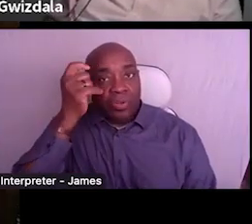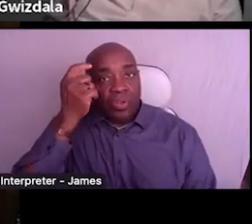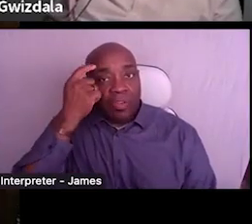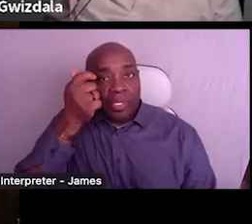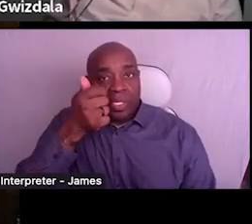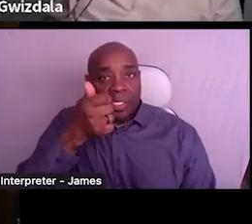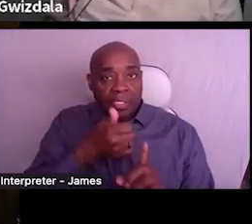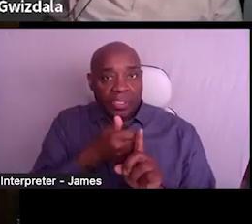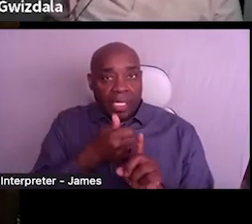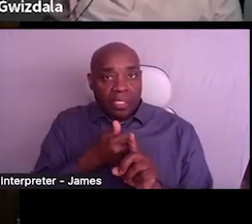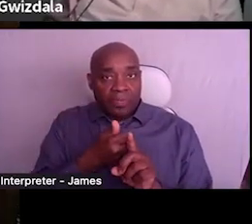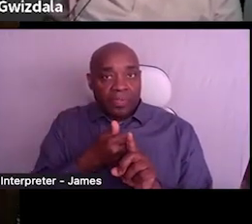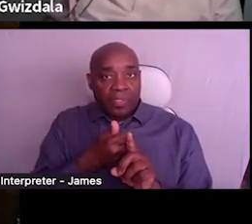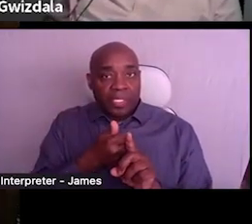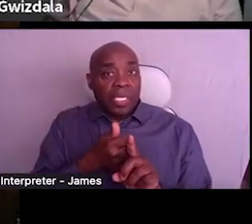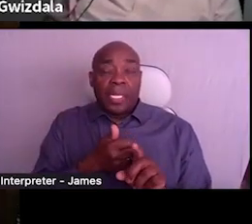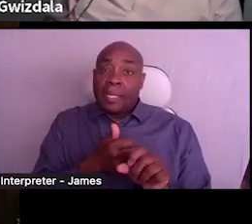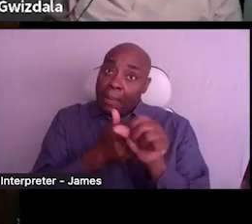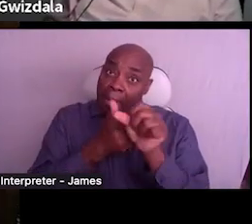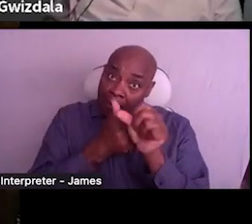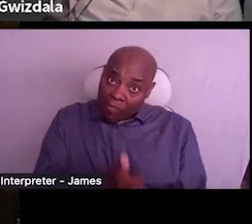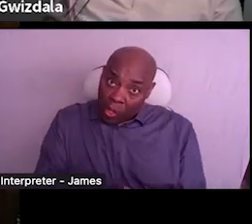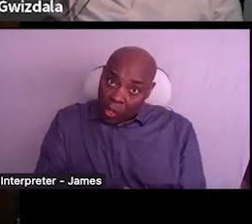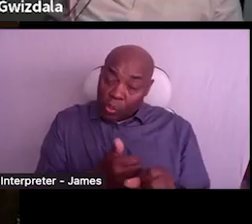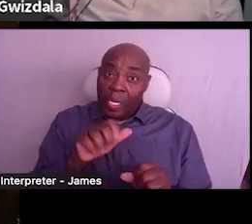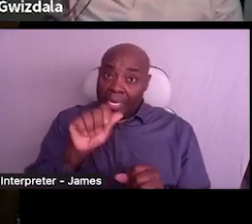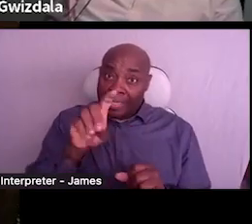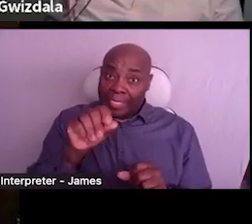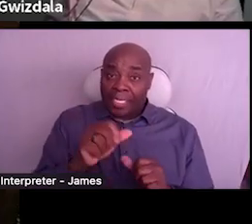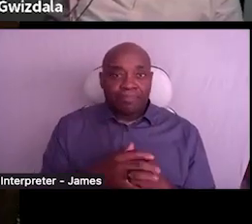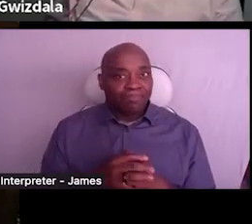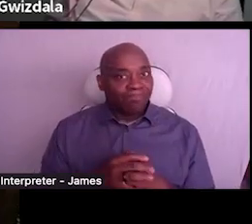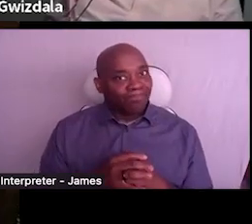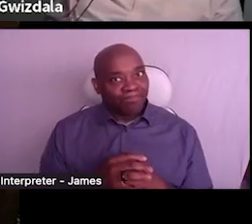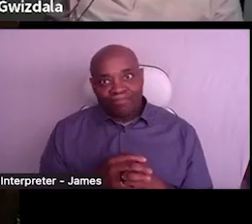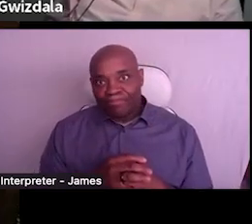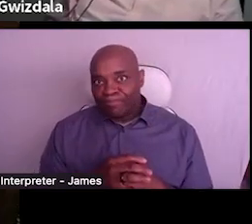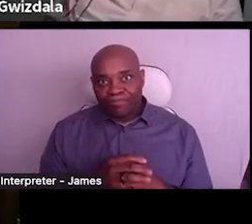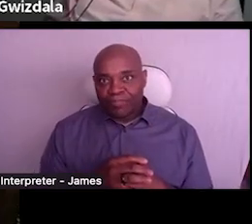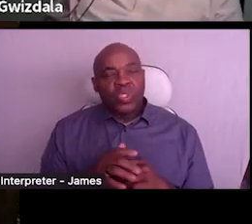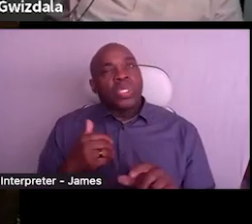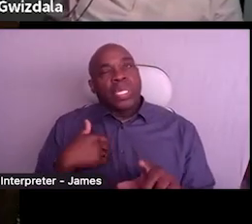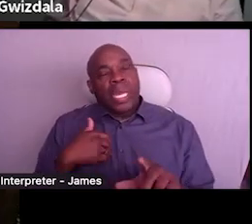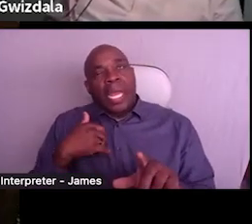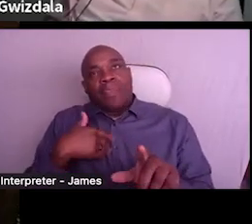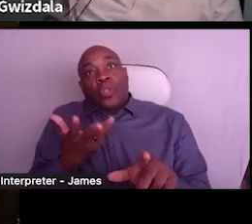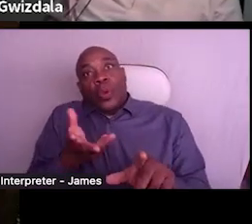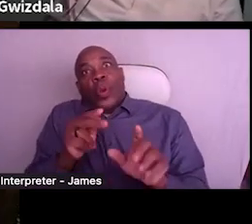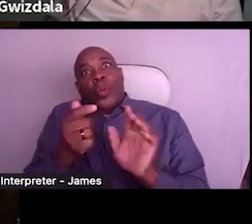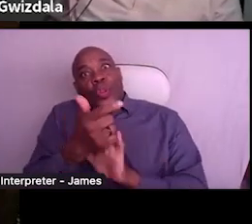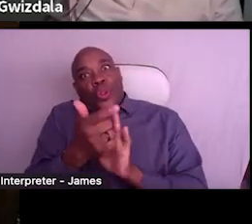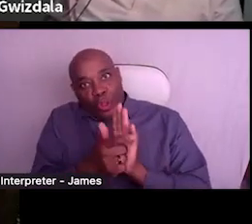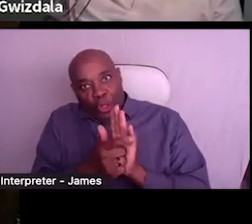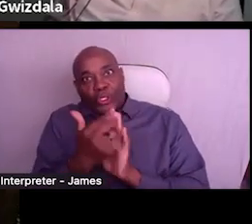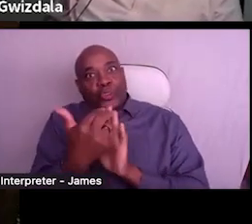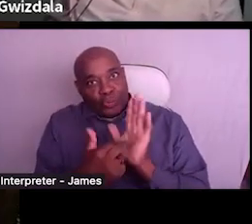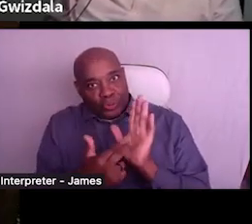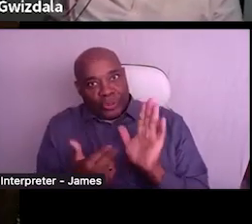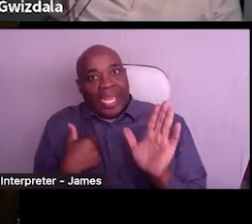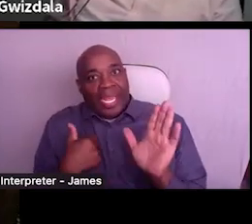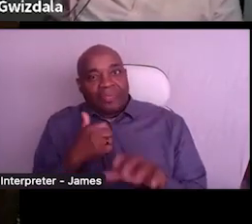government is not bound by the Americans with Disabilities Act. They have their own set of statutes, own set of laws, which